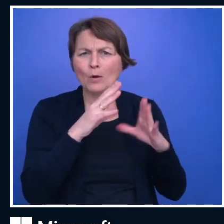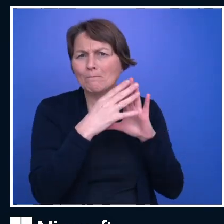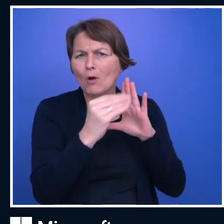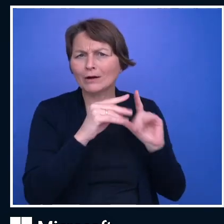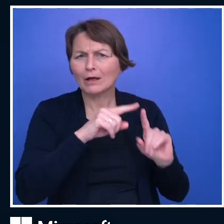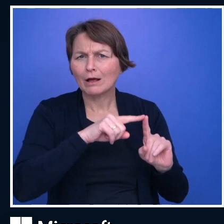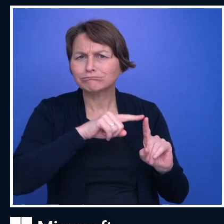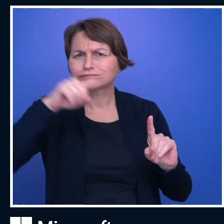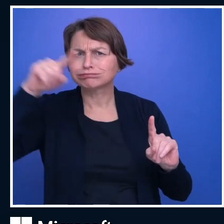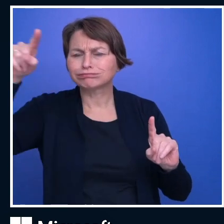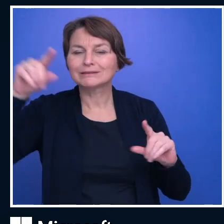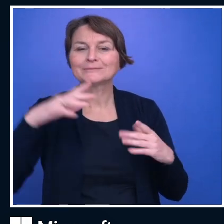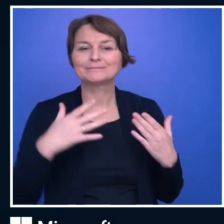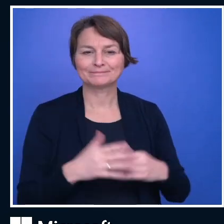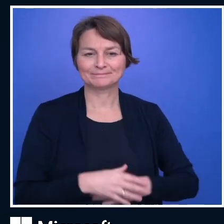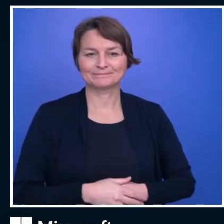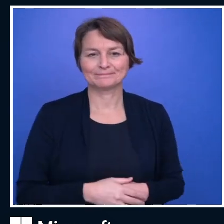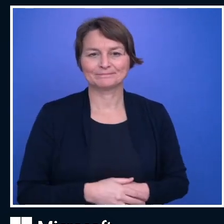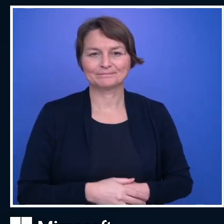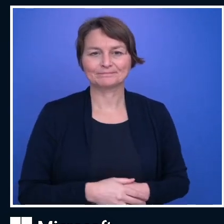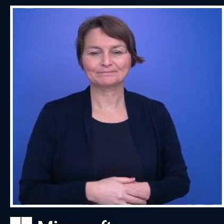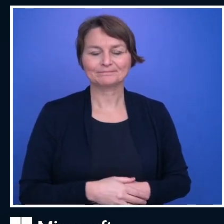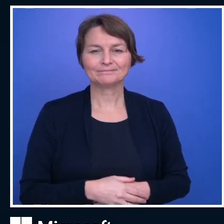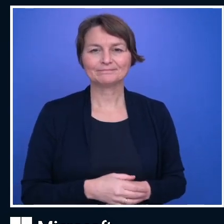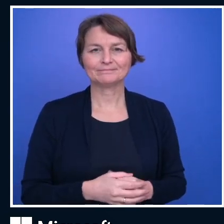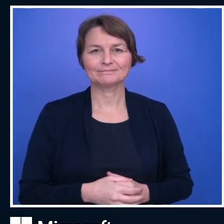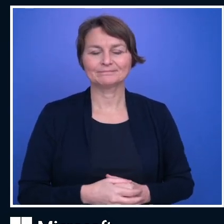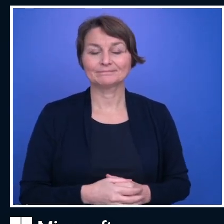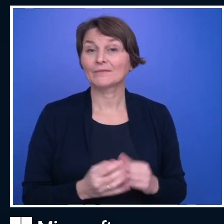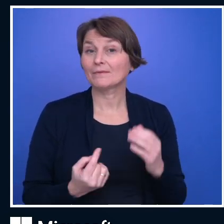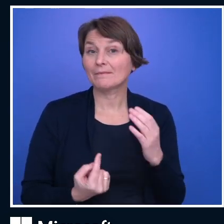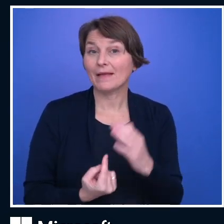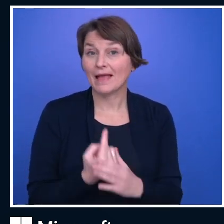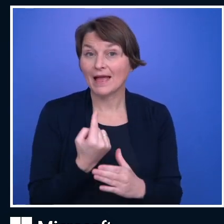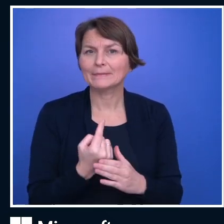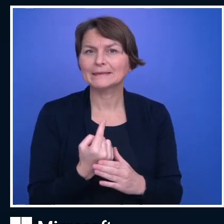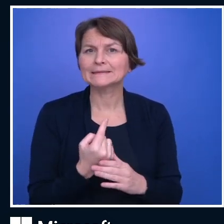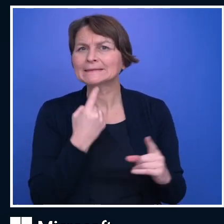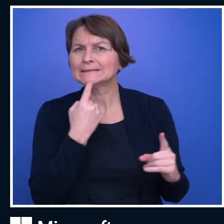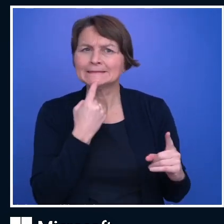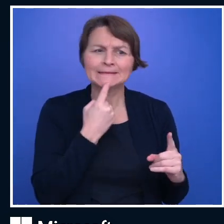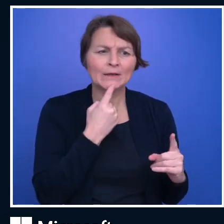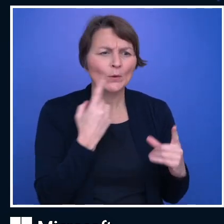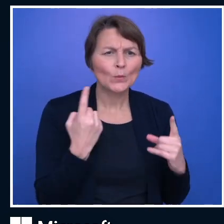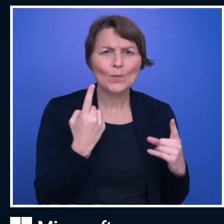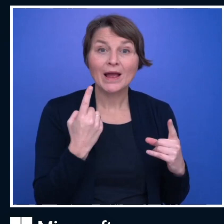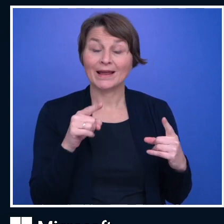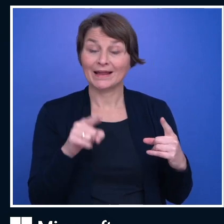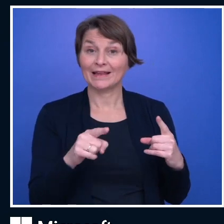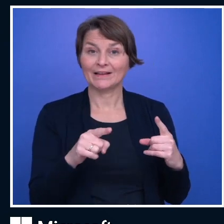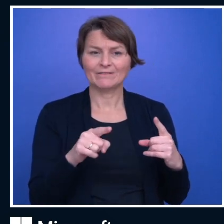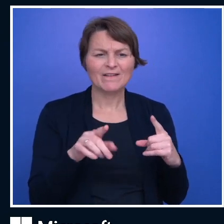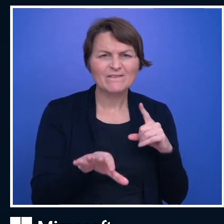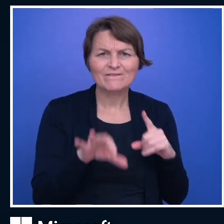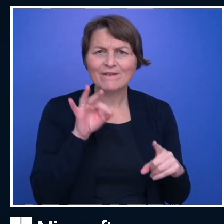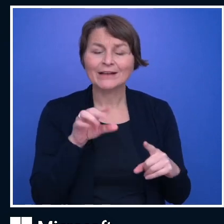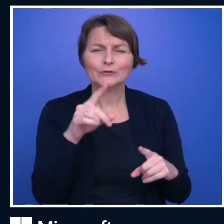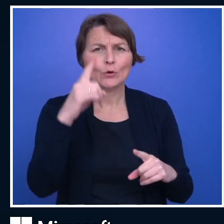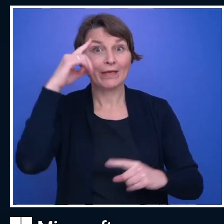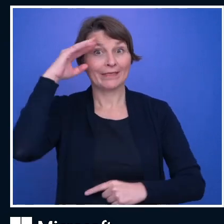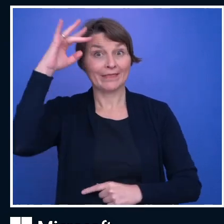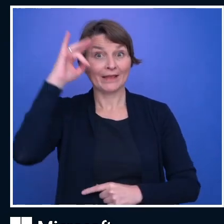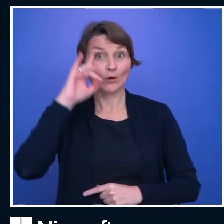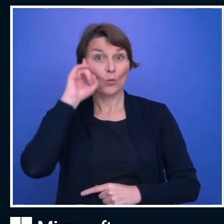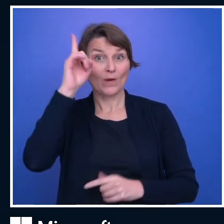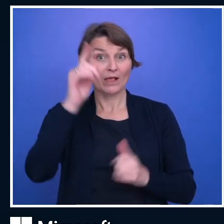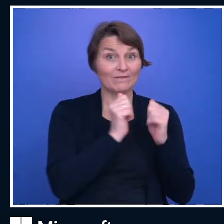the model follows. So what it does, it finds the error between your predicted value and your actual value, and it